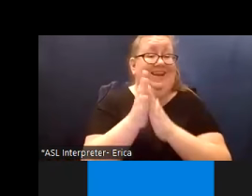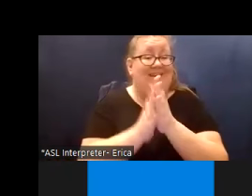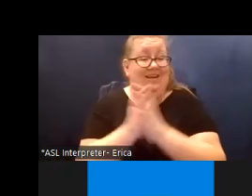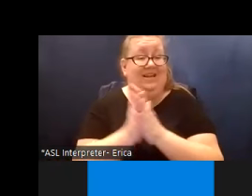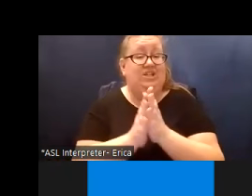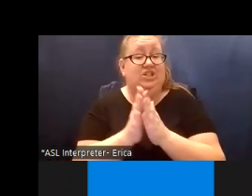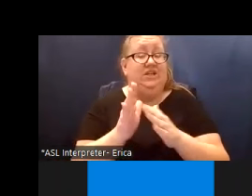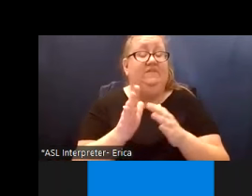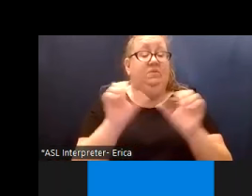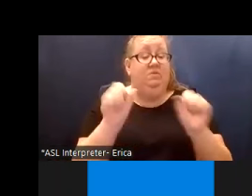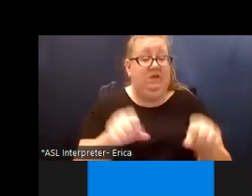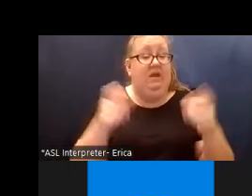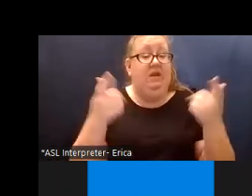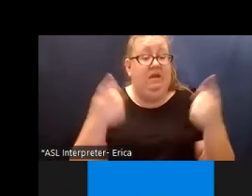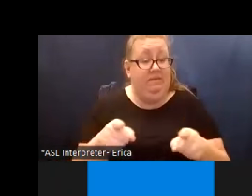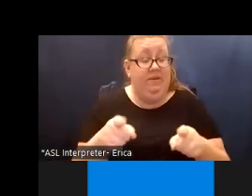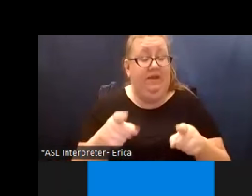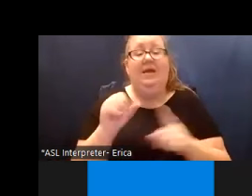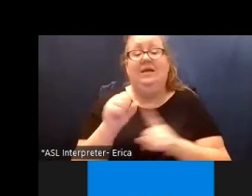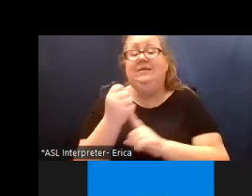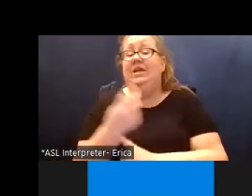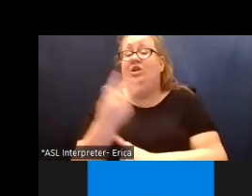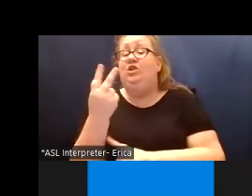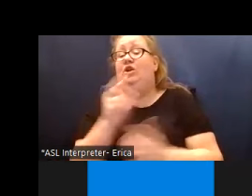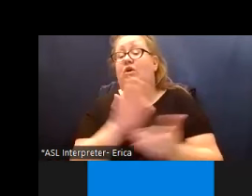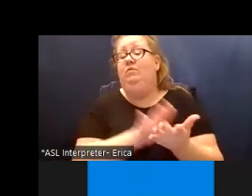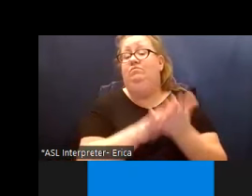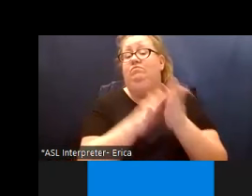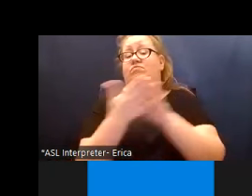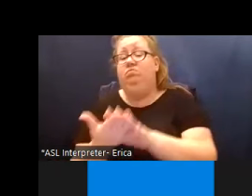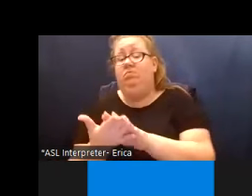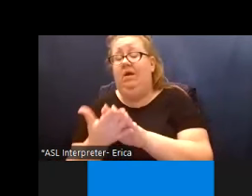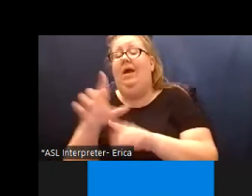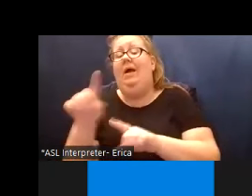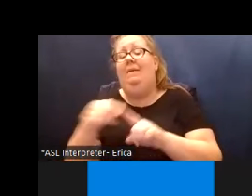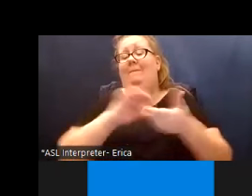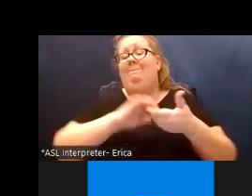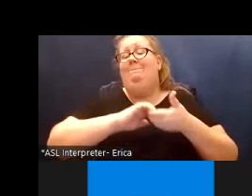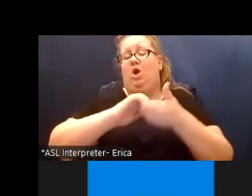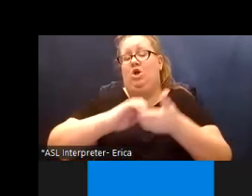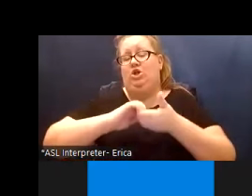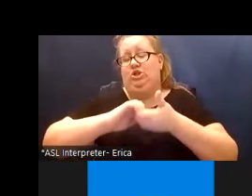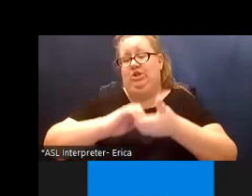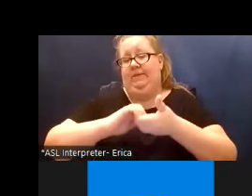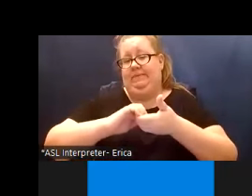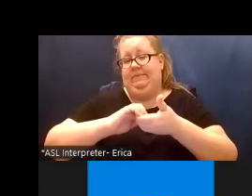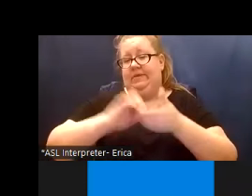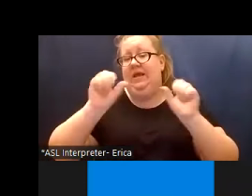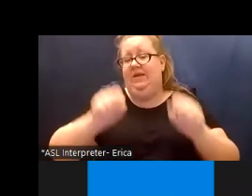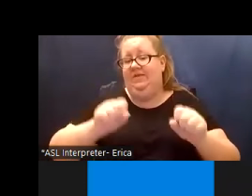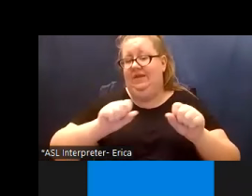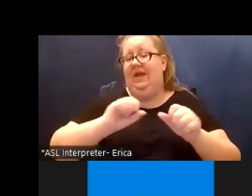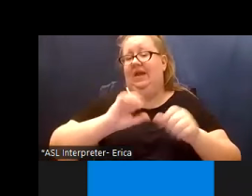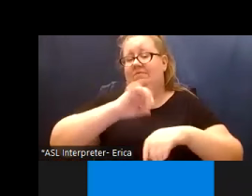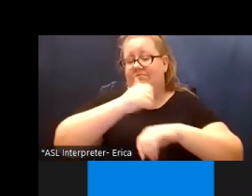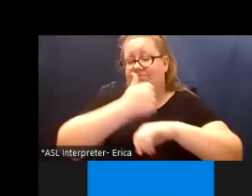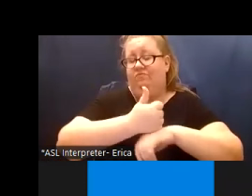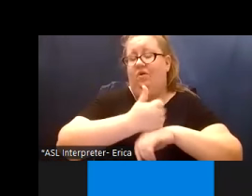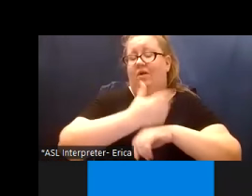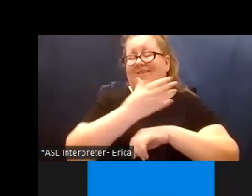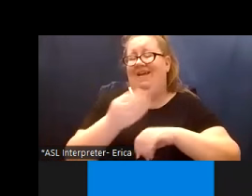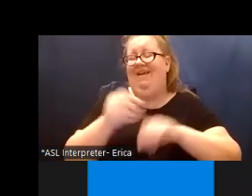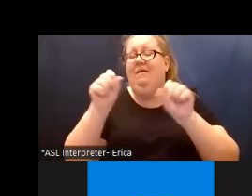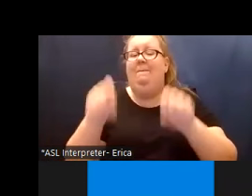2 fully transforms that to be about partnerships that can be formed and the